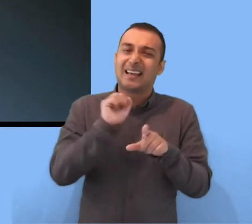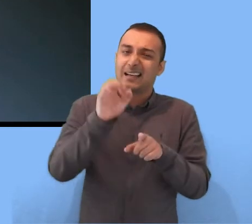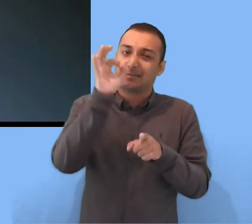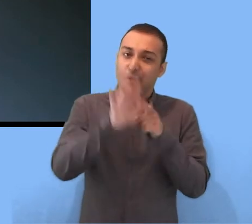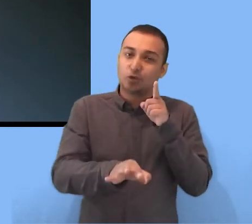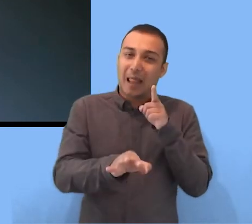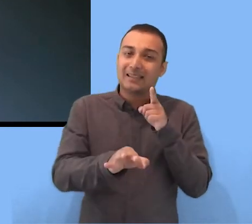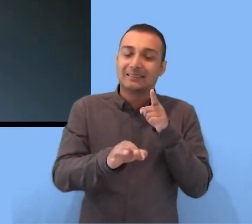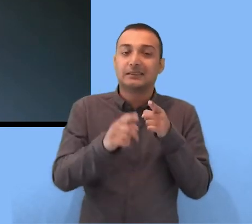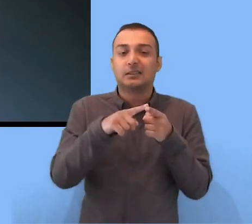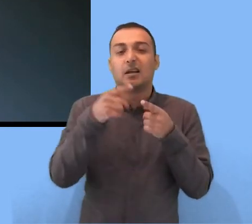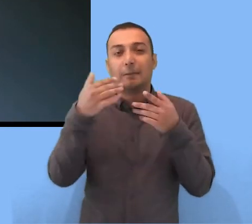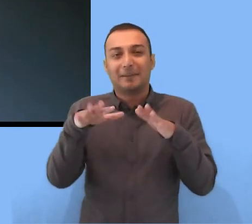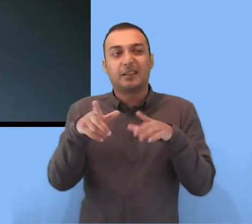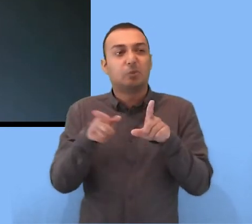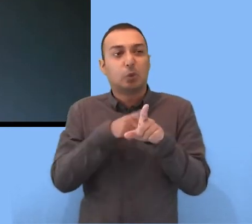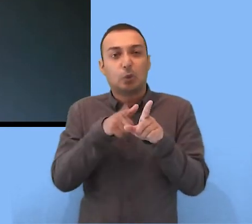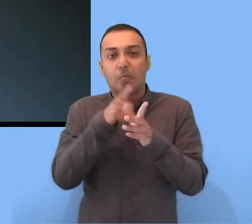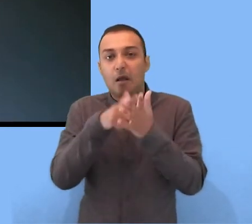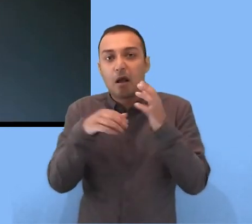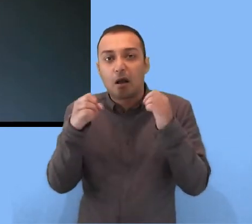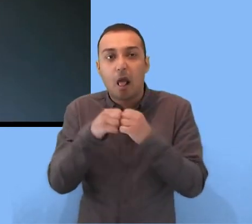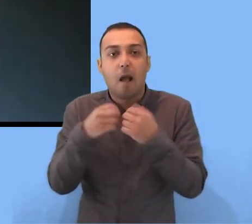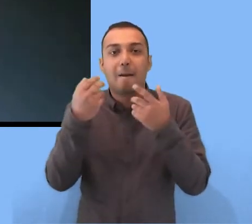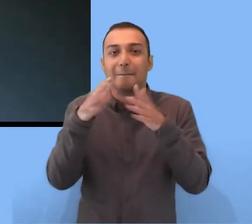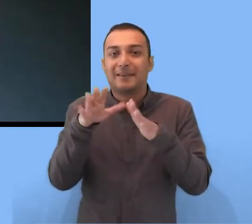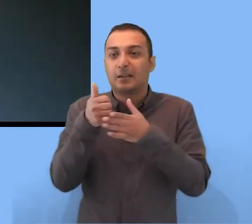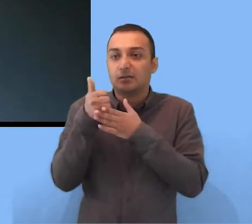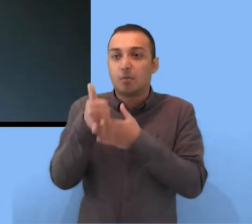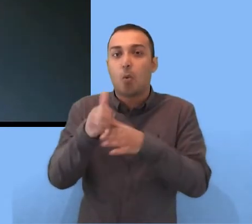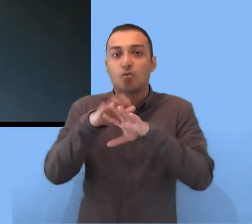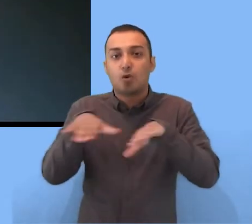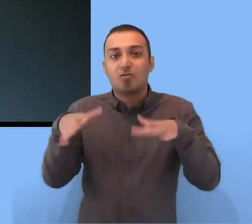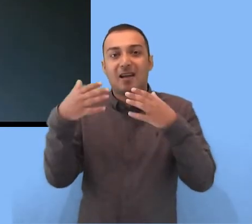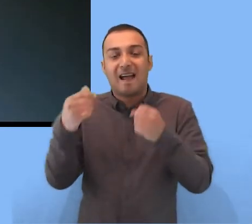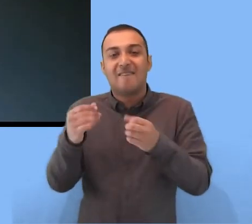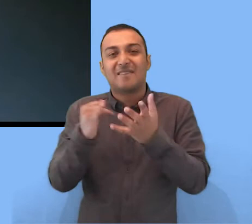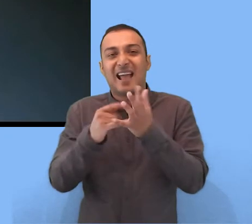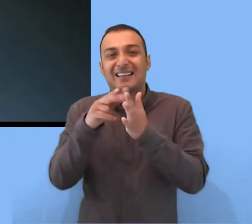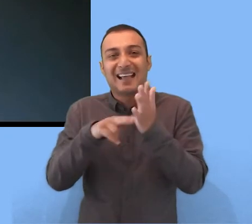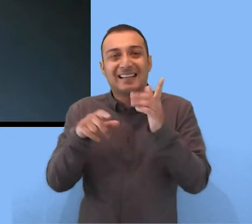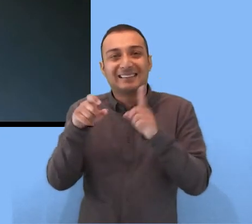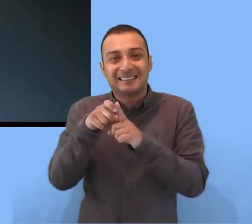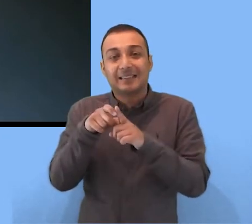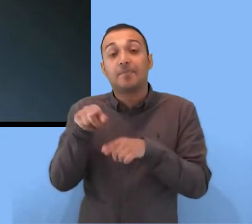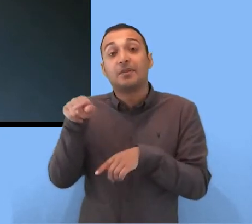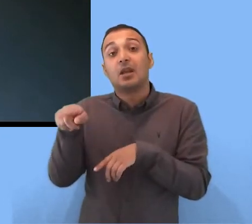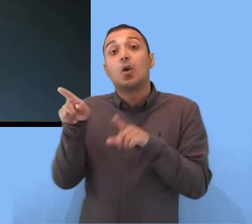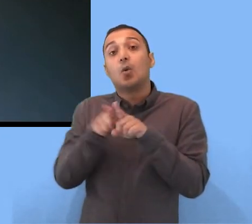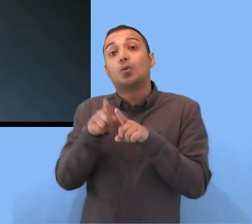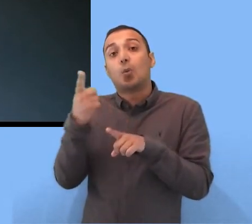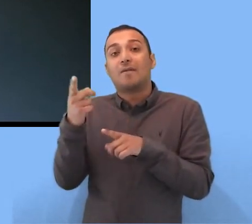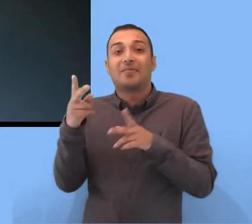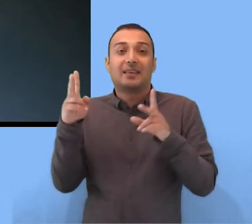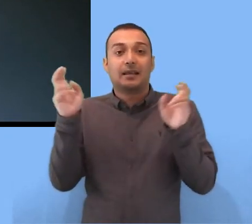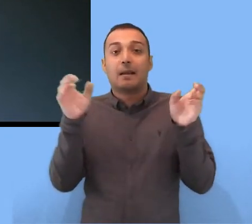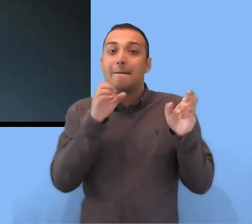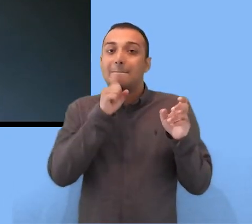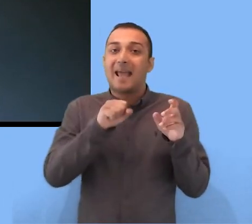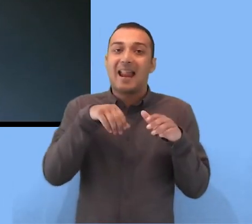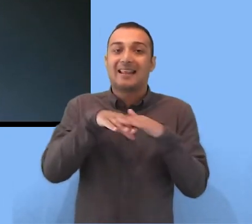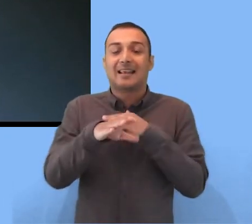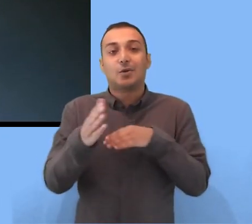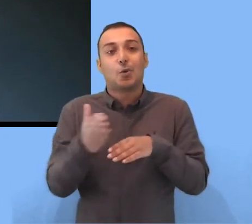mentor and supported children with SEND. Jamal's also one of the UK's Men in the Early Years ambassadors.